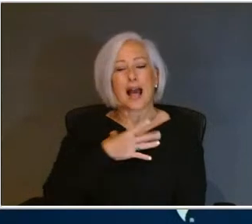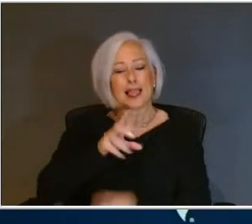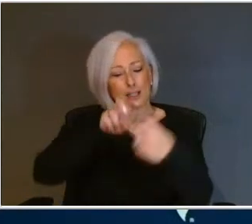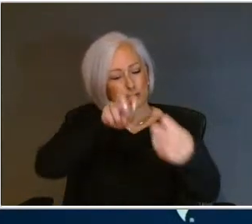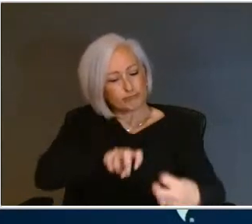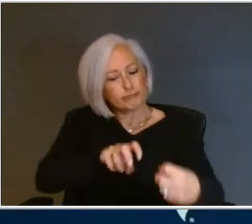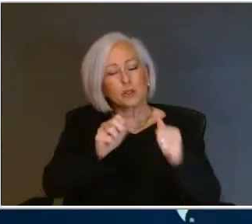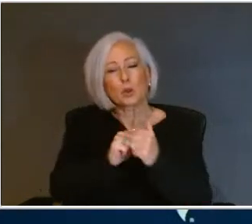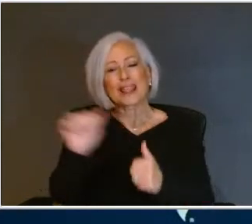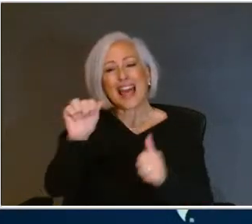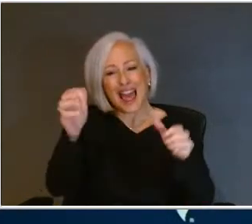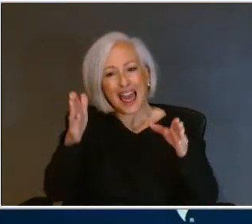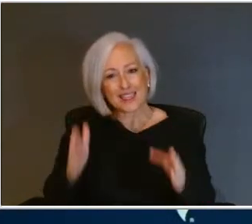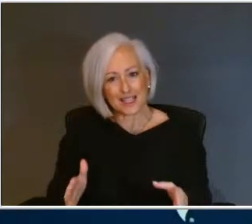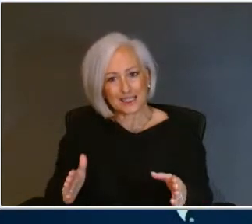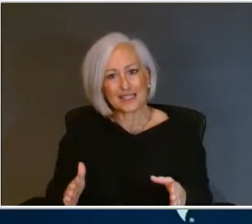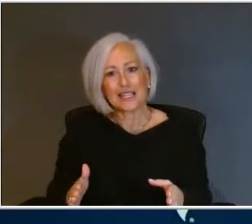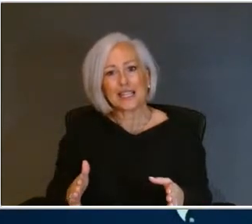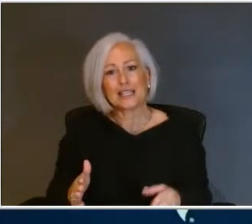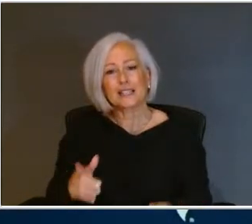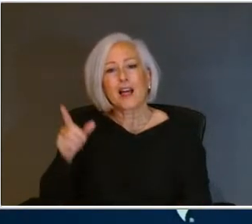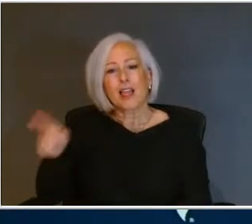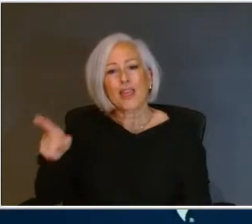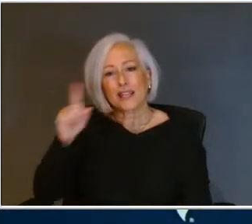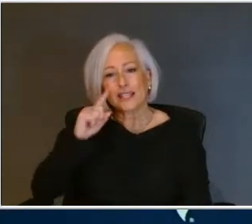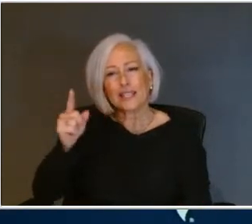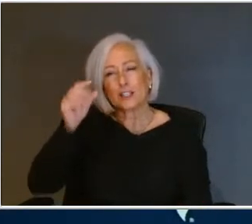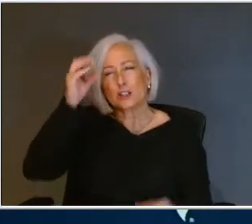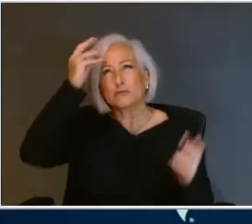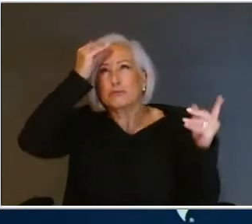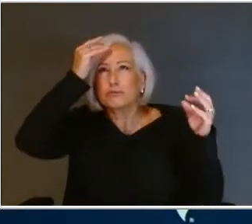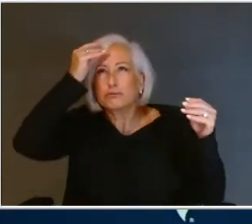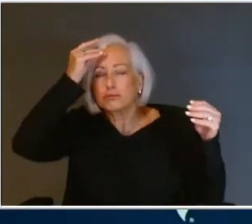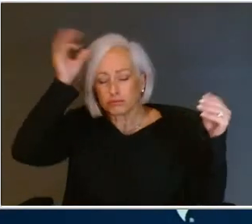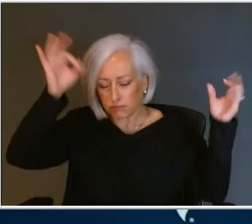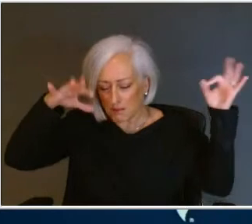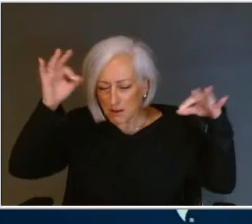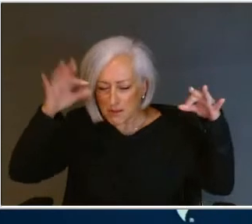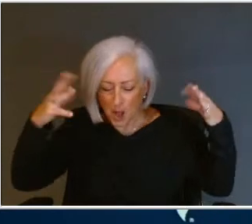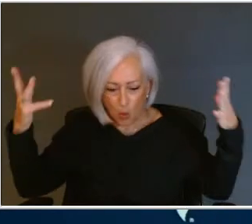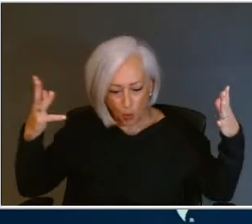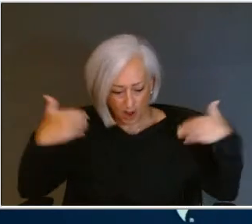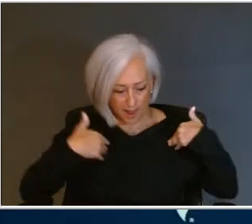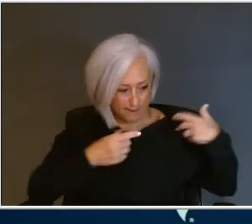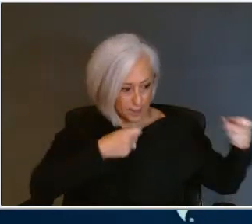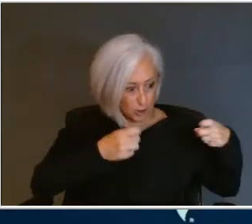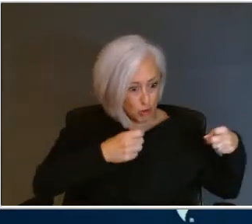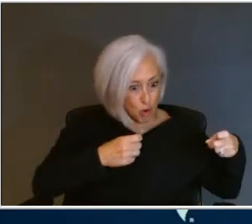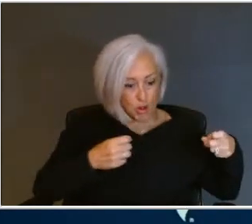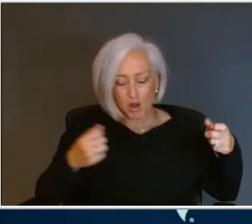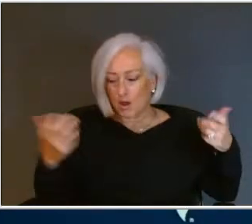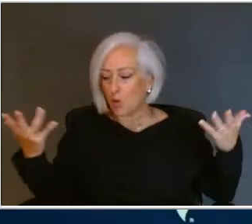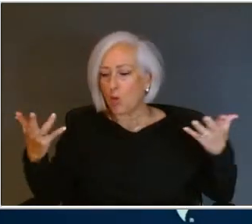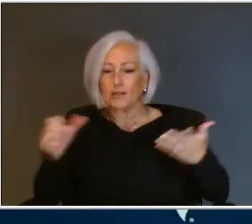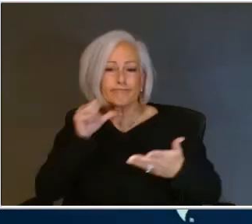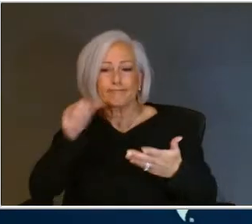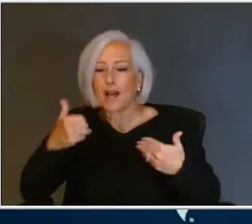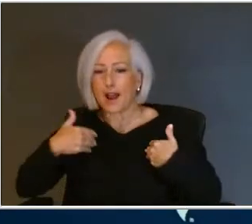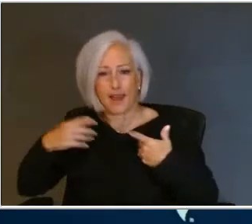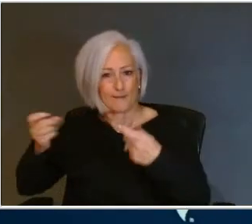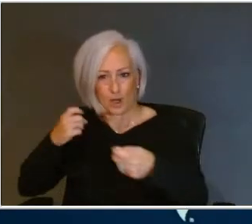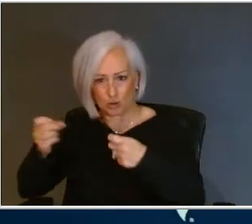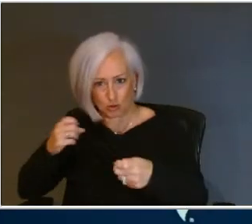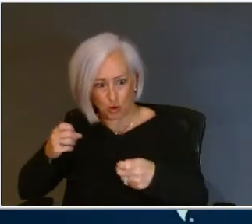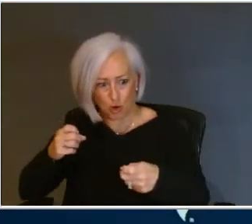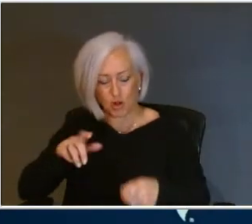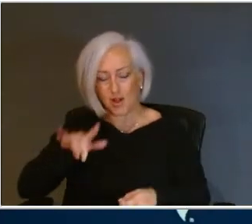about is I'll have them actually brainstorm kind of what's in their control versus what's out of their control. And I think through that conversation, it usually boils